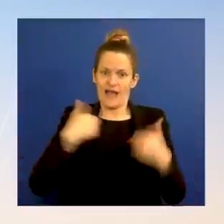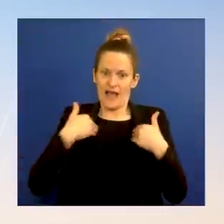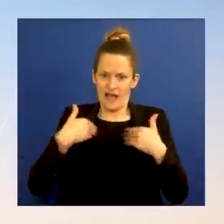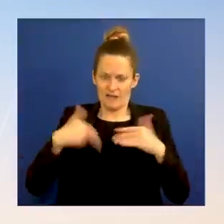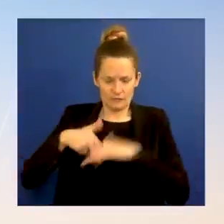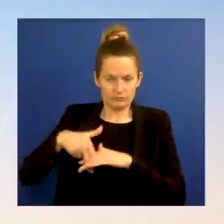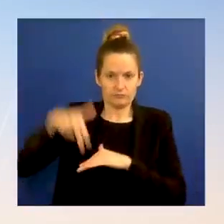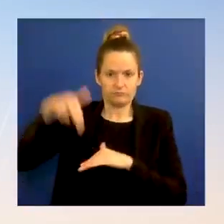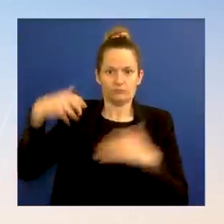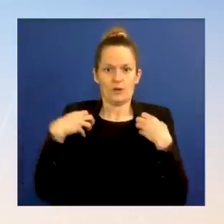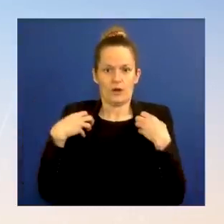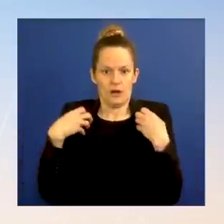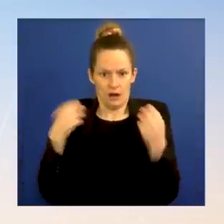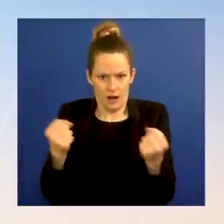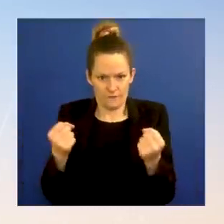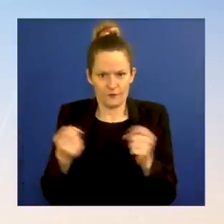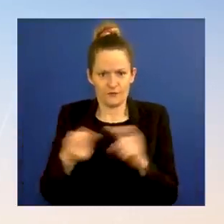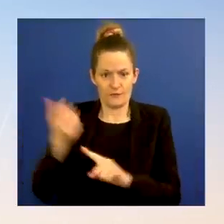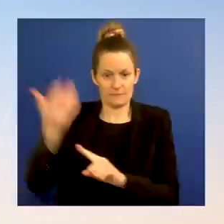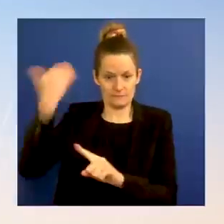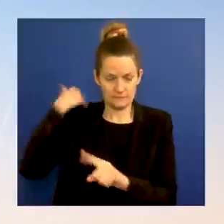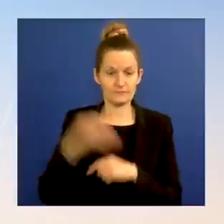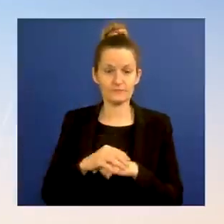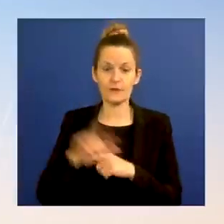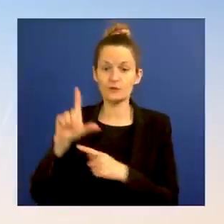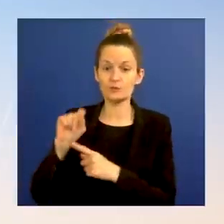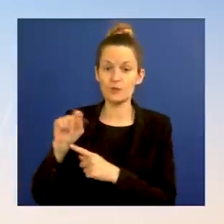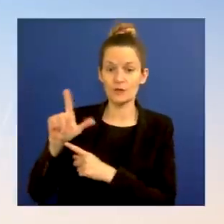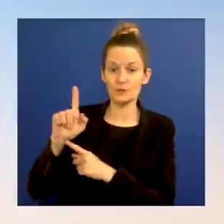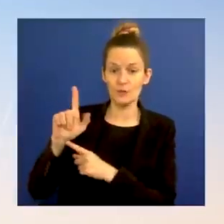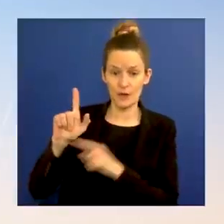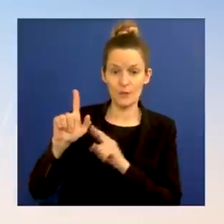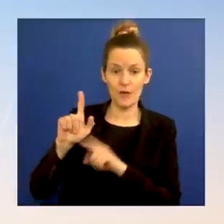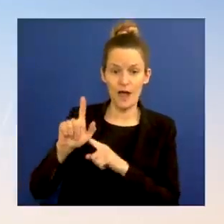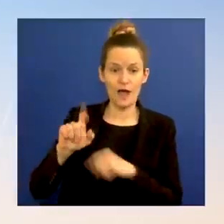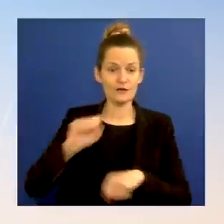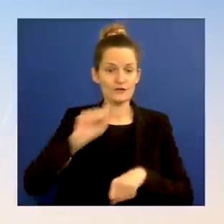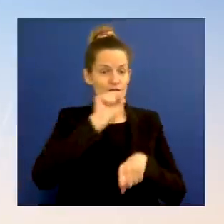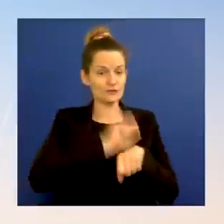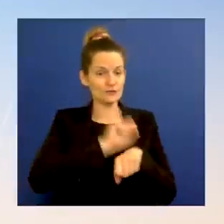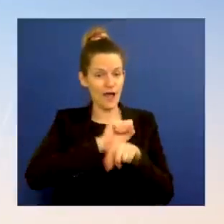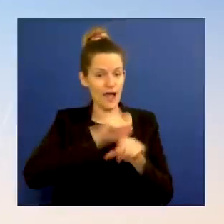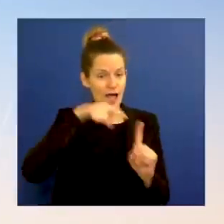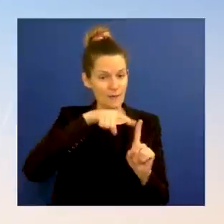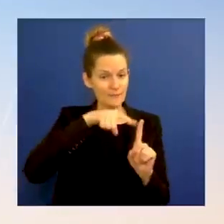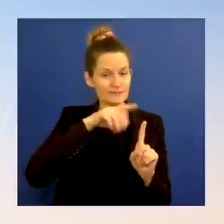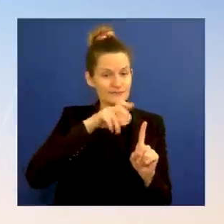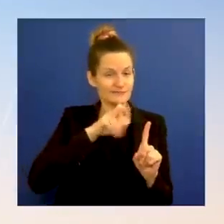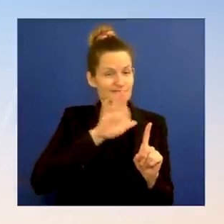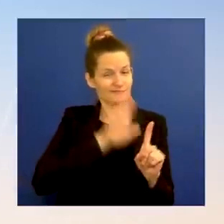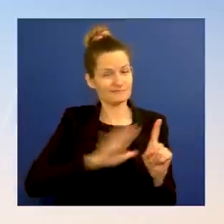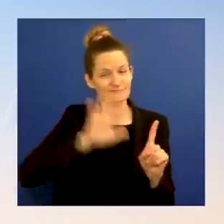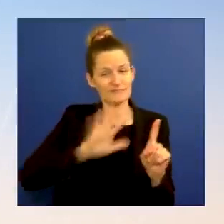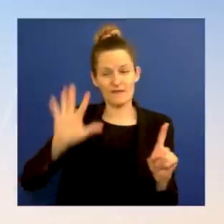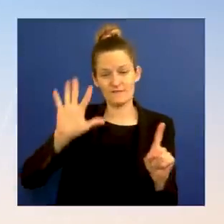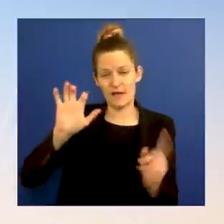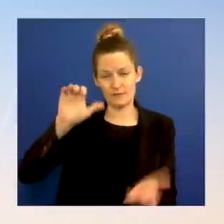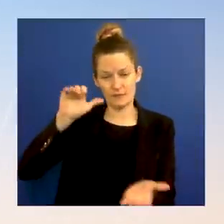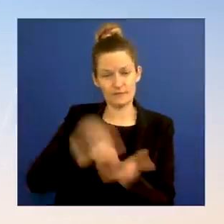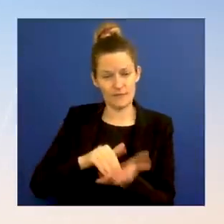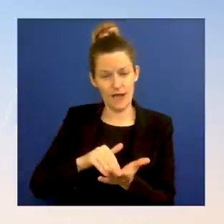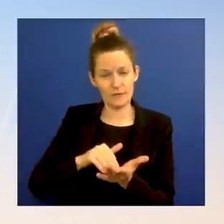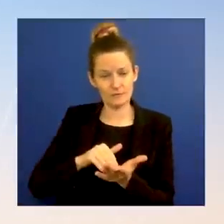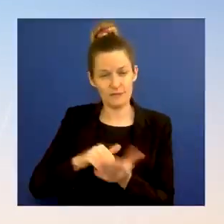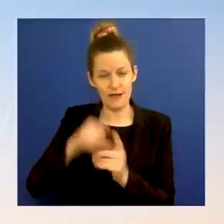averaged 562,000 jobs per month, nearly three times faster than from 2011 to 2019, the years following the